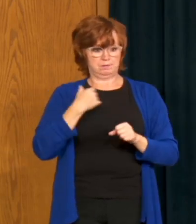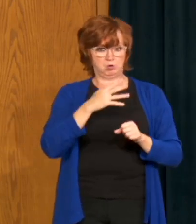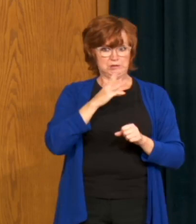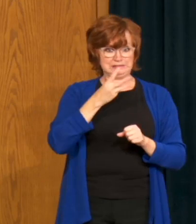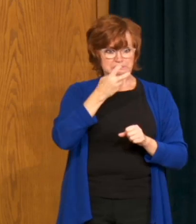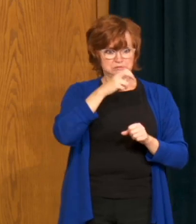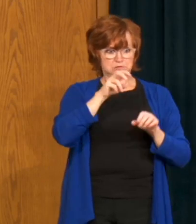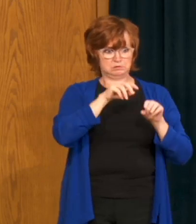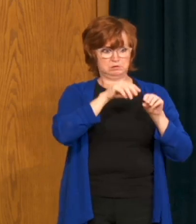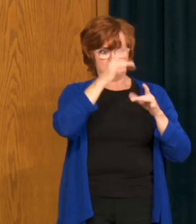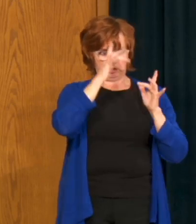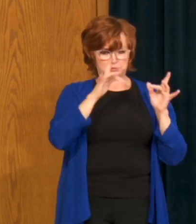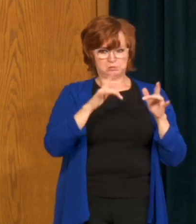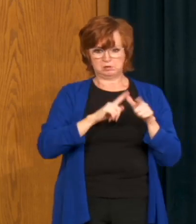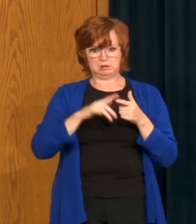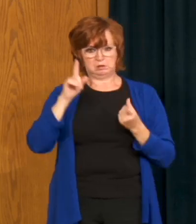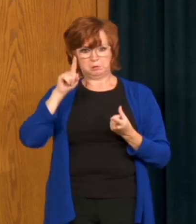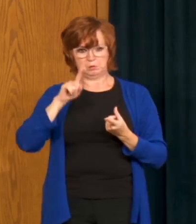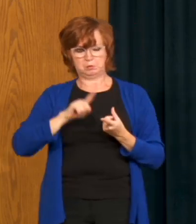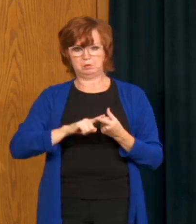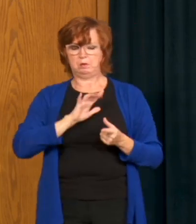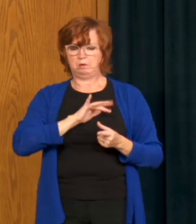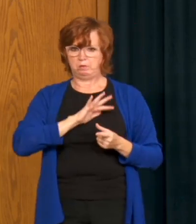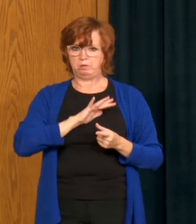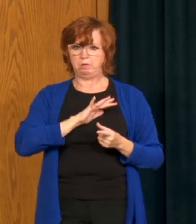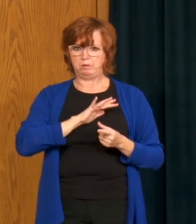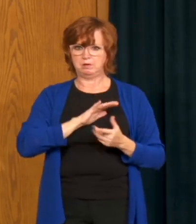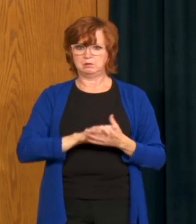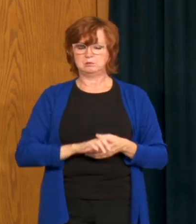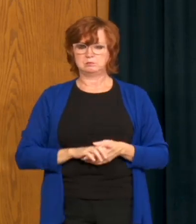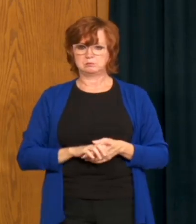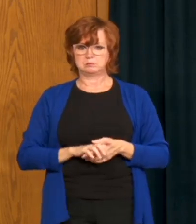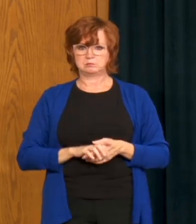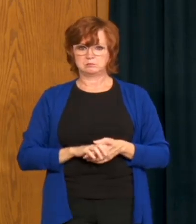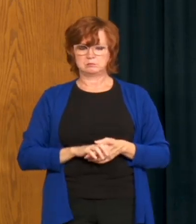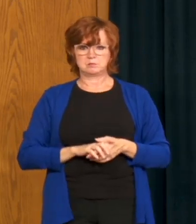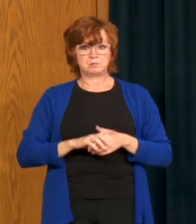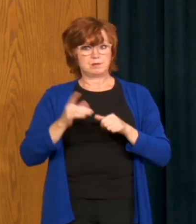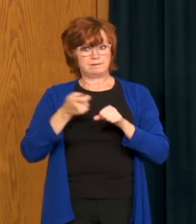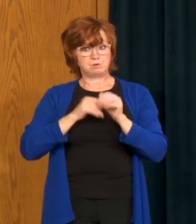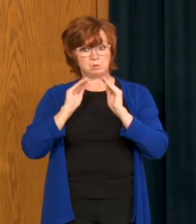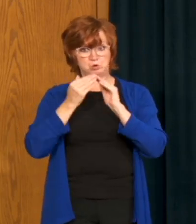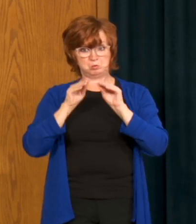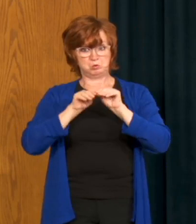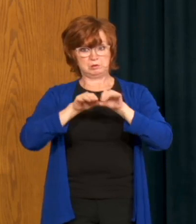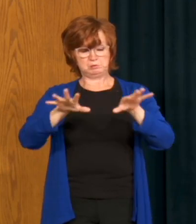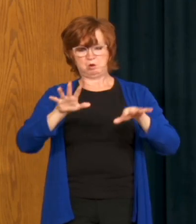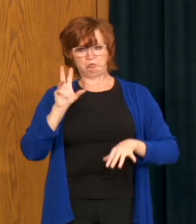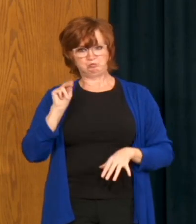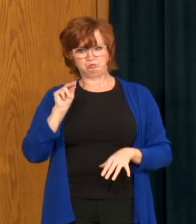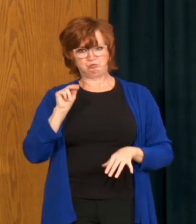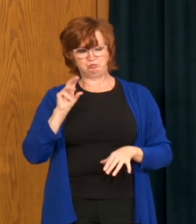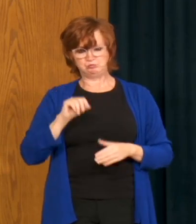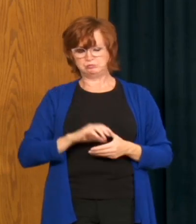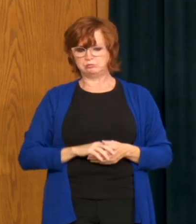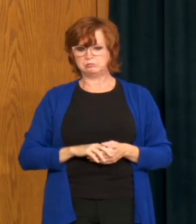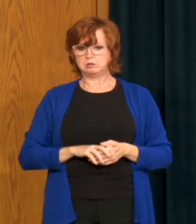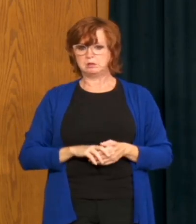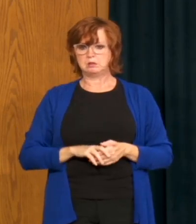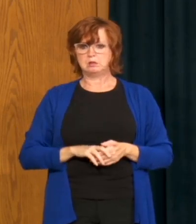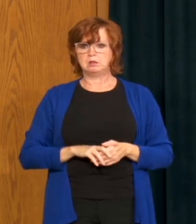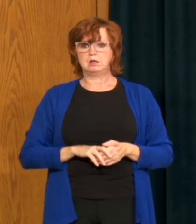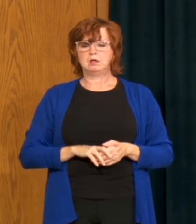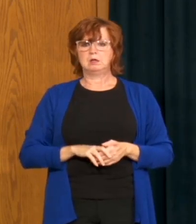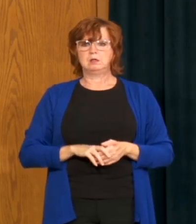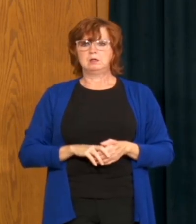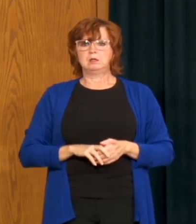in testing, case contact investigations, but they haven't seen an increase in community transmission. So that's always positive. And what it really means is that what all of us do